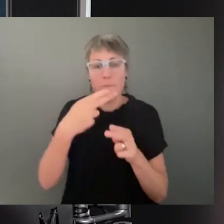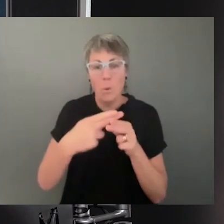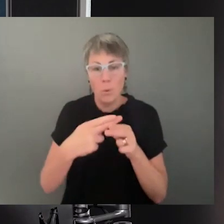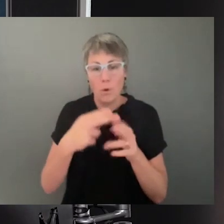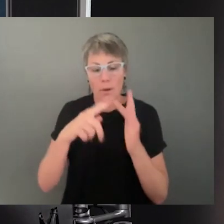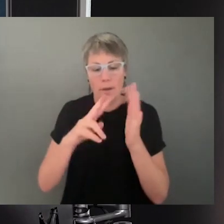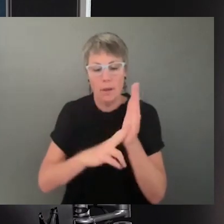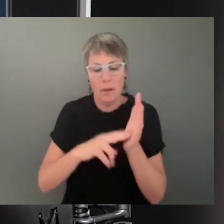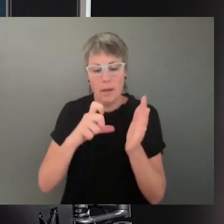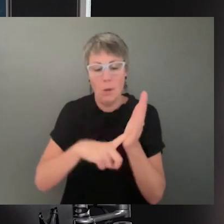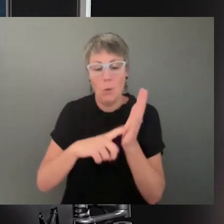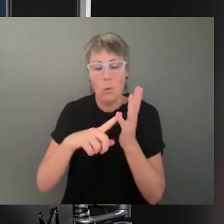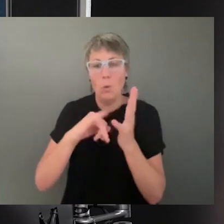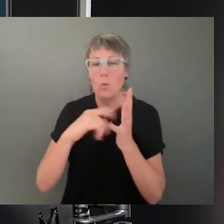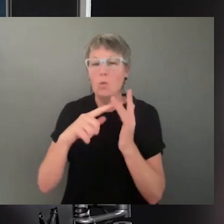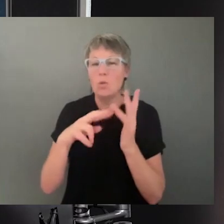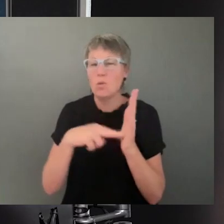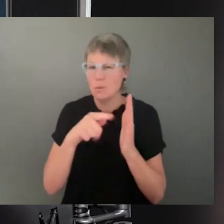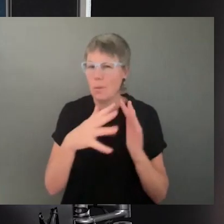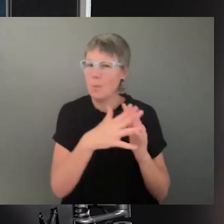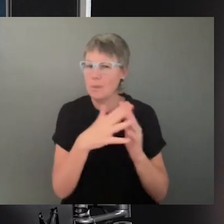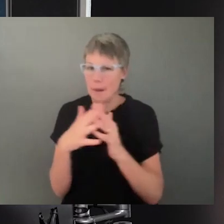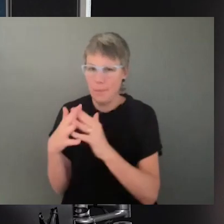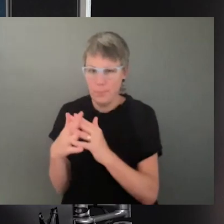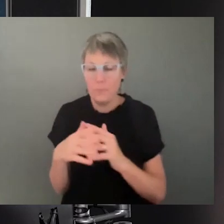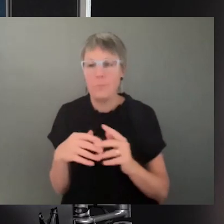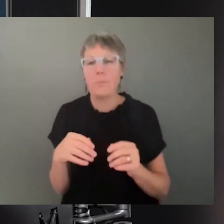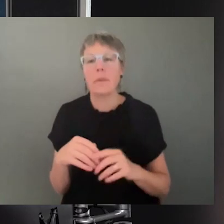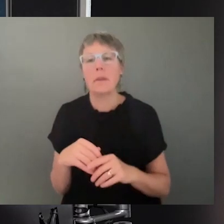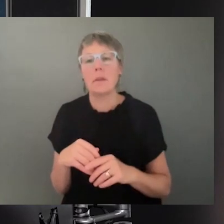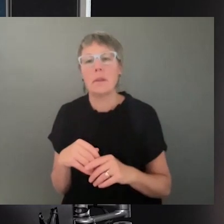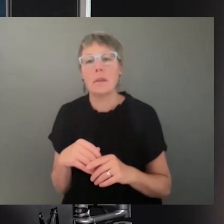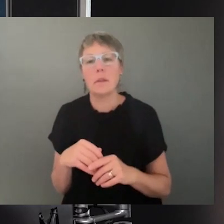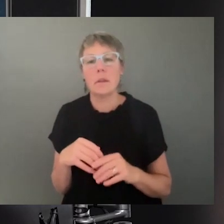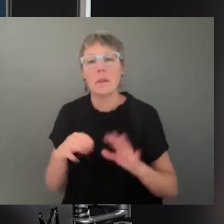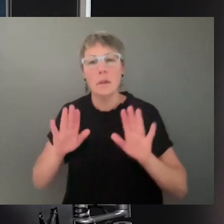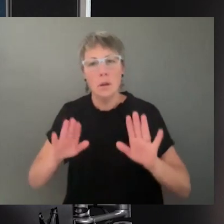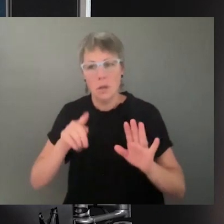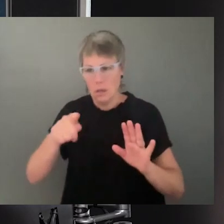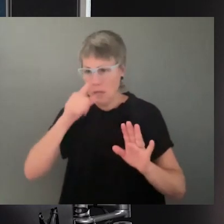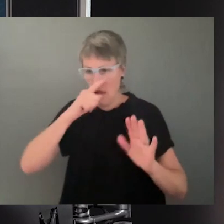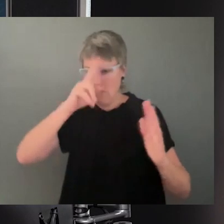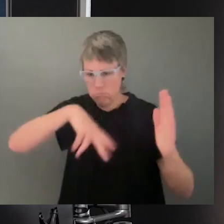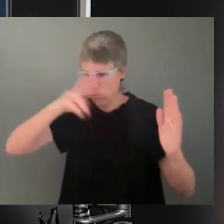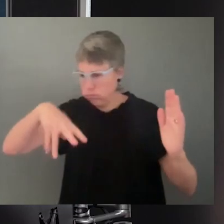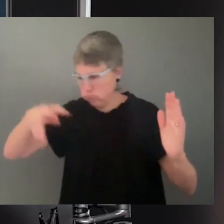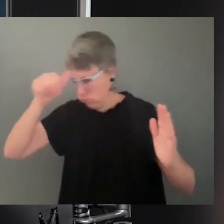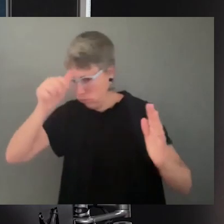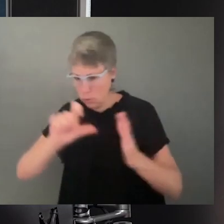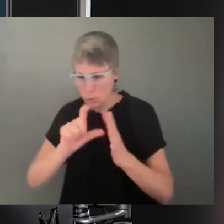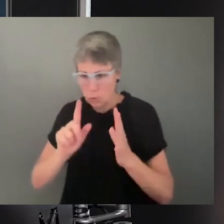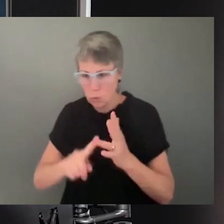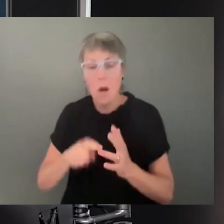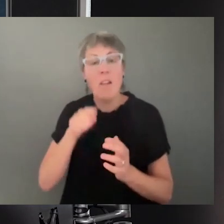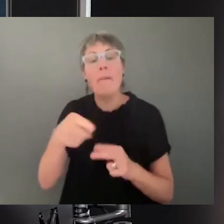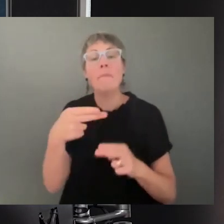begin to interact with experts of all kinds, people with lived experience of disability who are experts in their everyday life, emergency managers